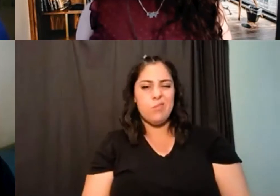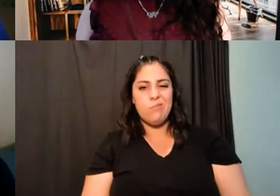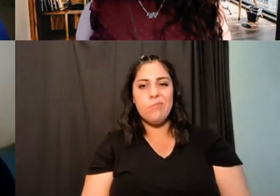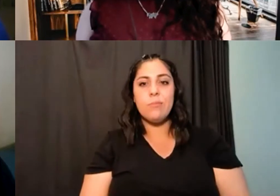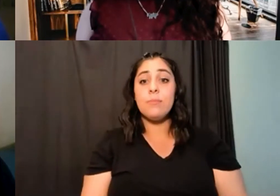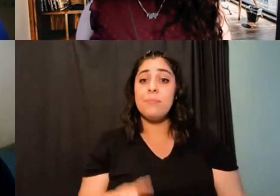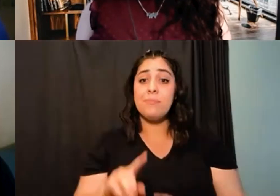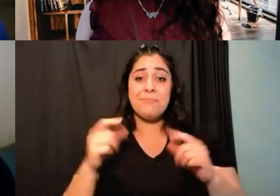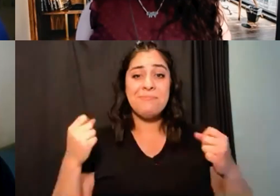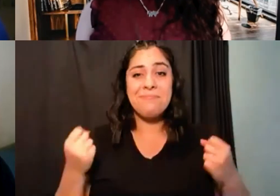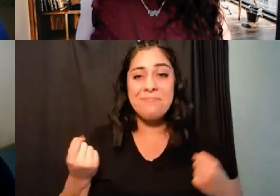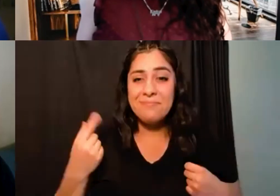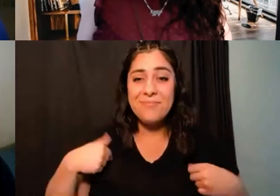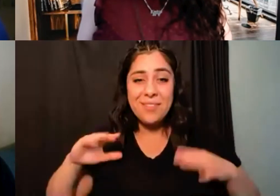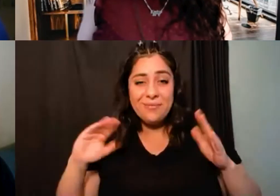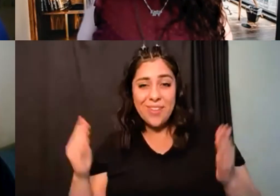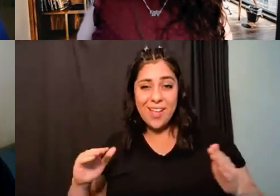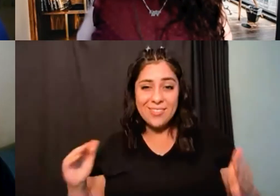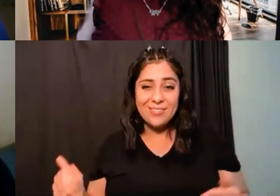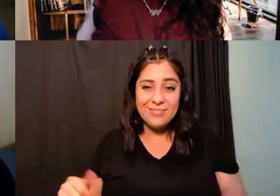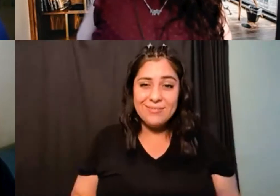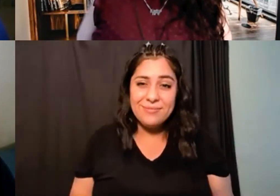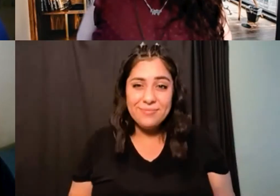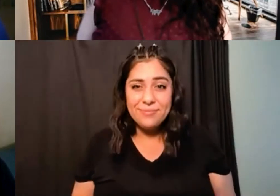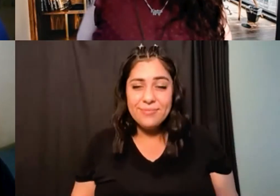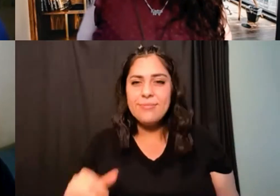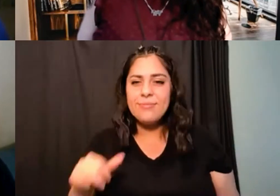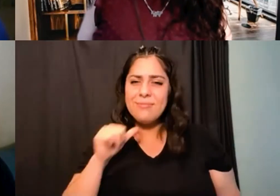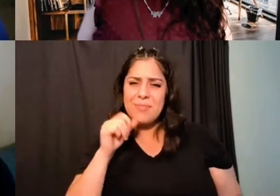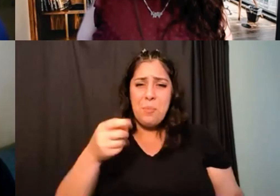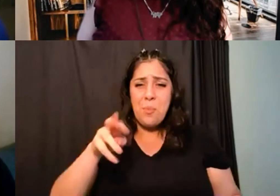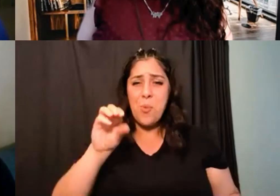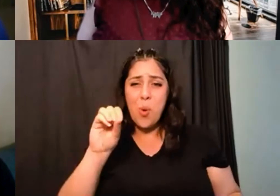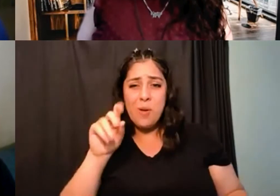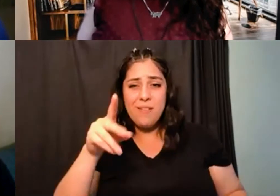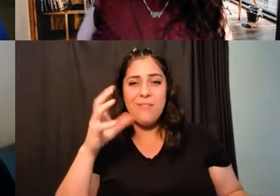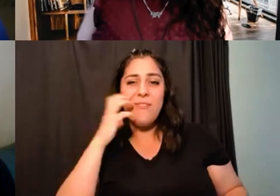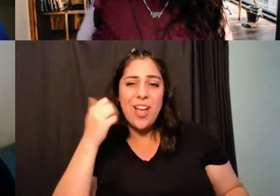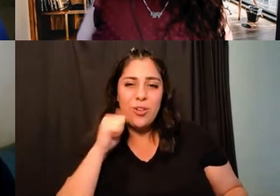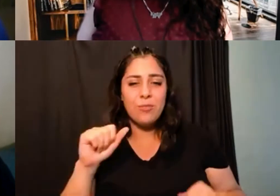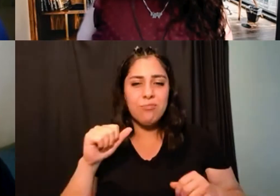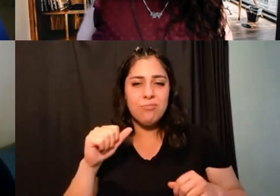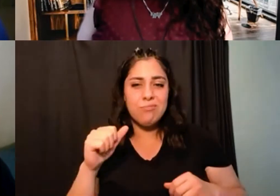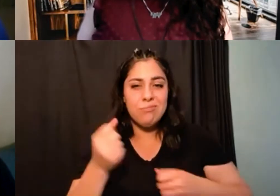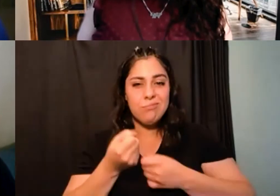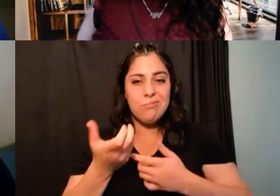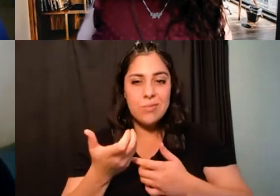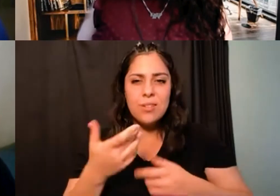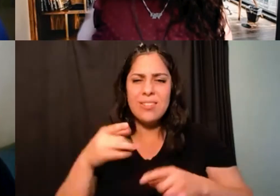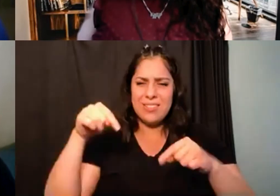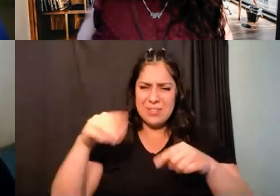girl flow. Don't you know? This ain't a pro fat girl show. It's about loving yourself as a